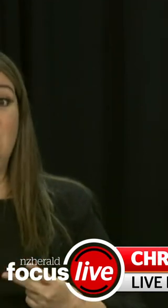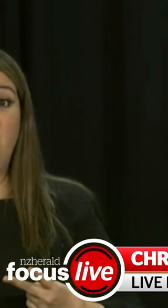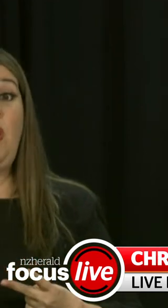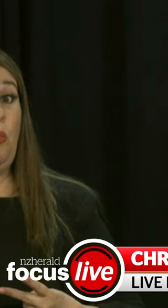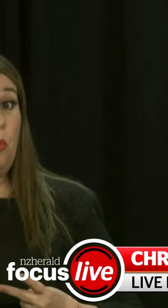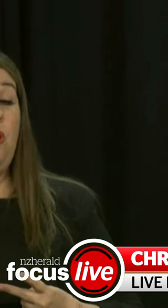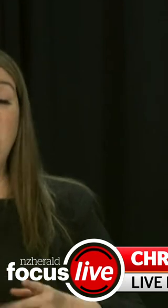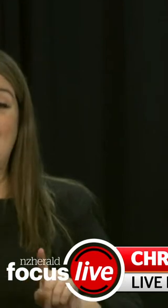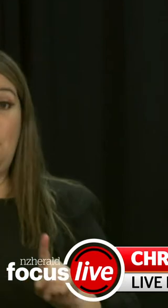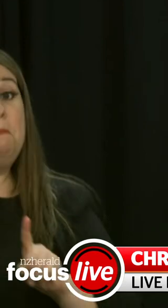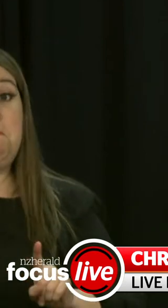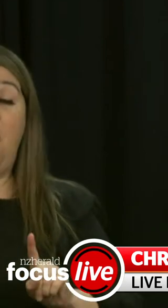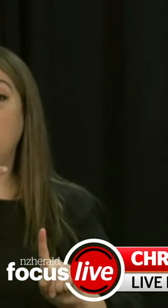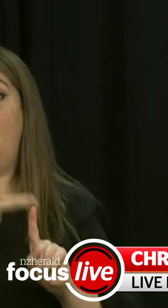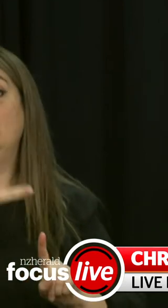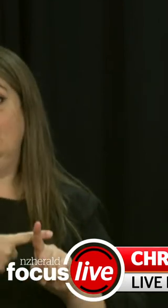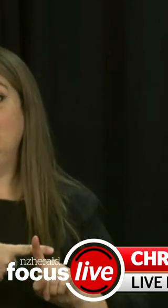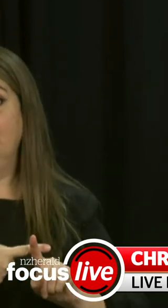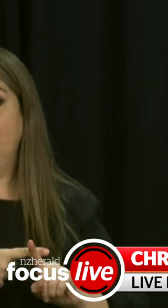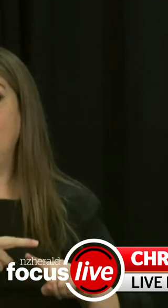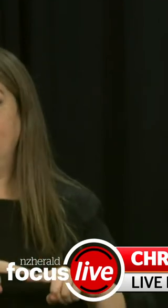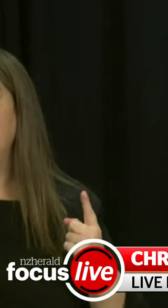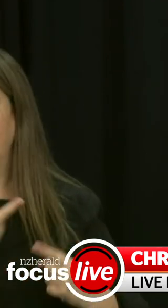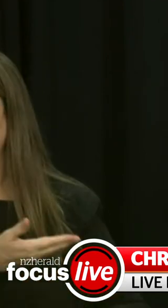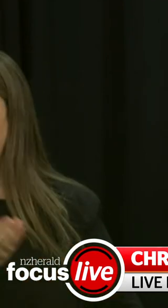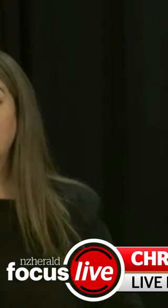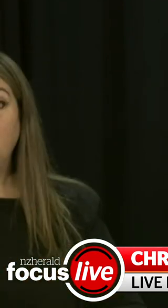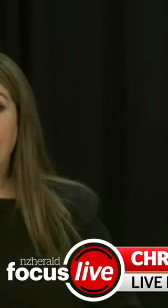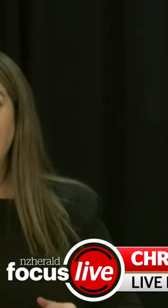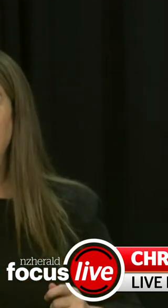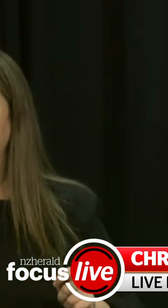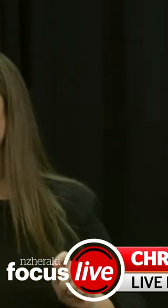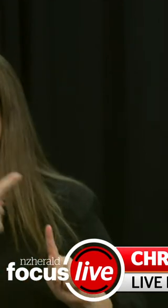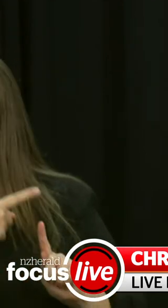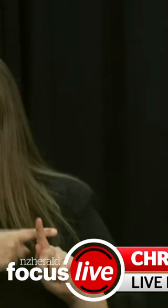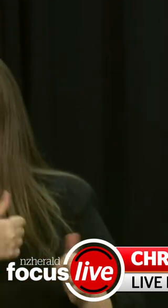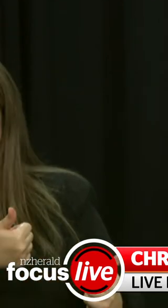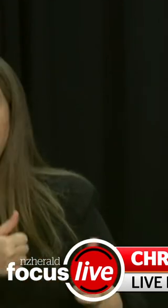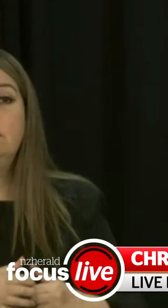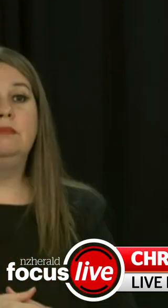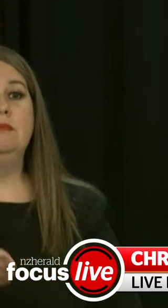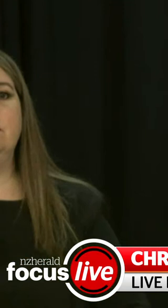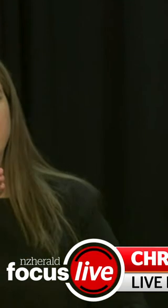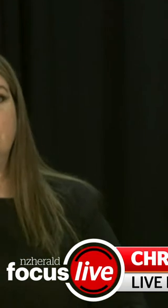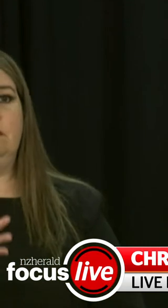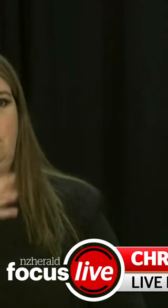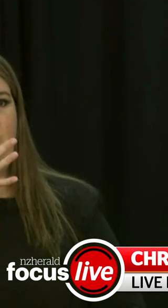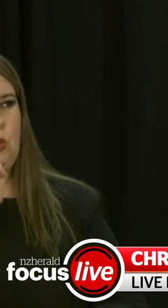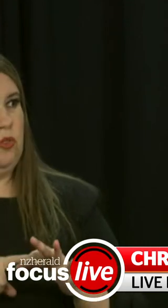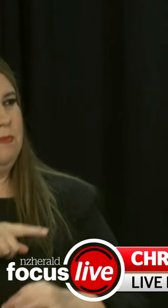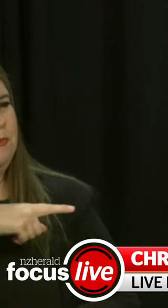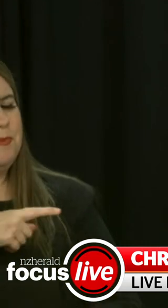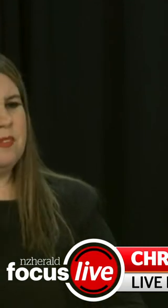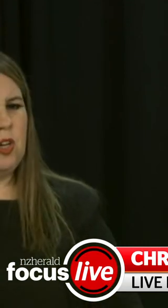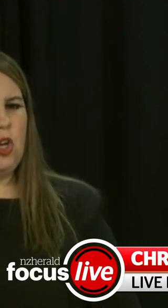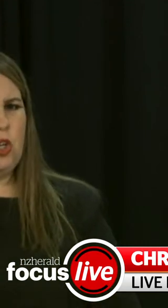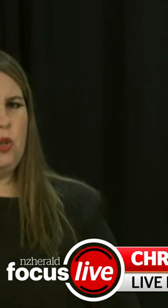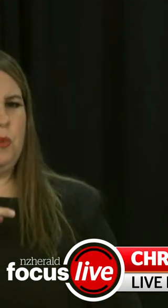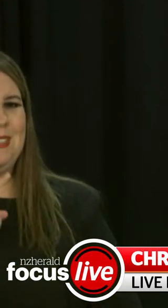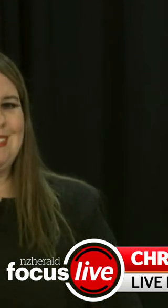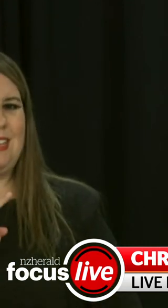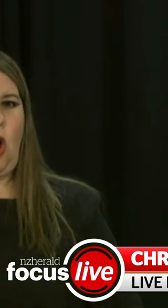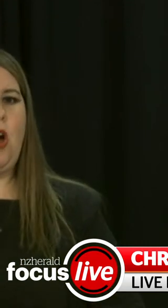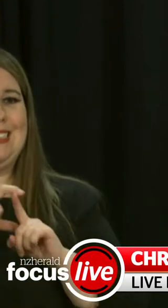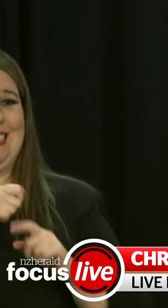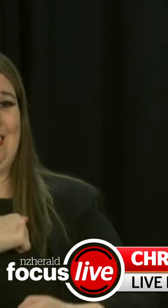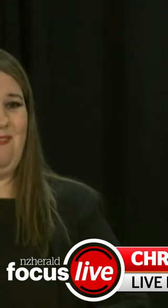will make a difference. Amelia. You said that this is... when you took over, it became quickly obvious how run down the Defence Force had